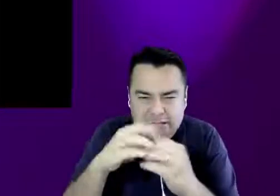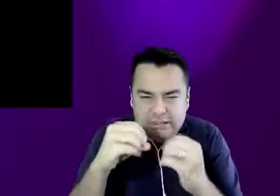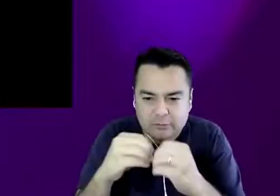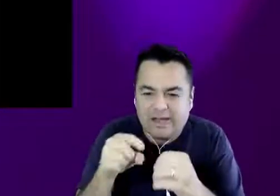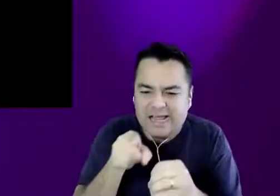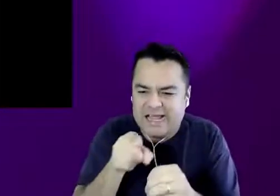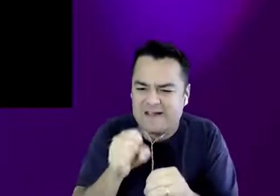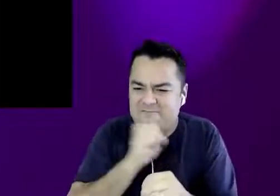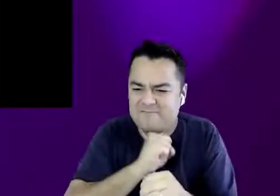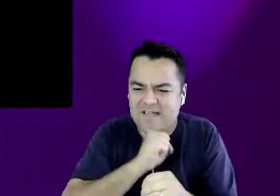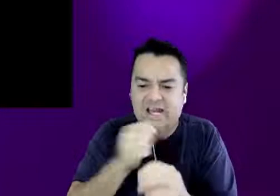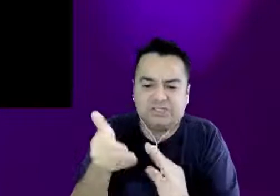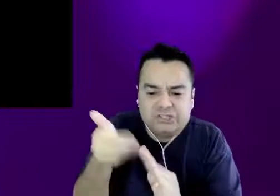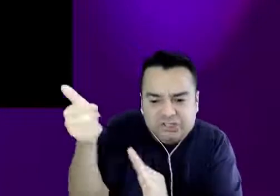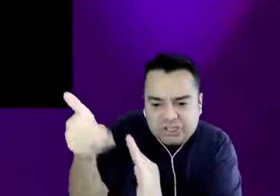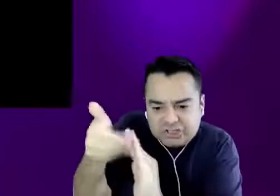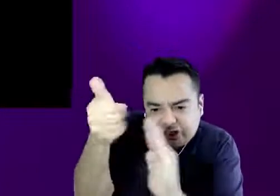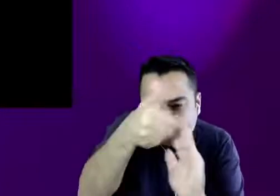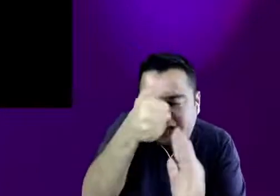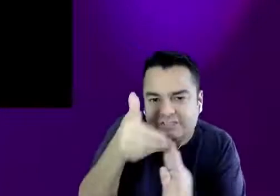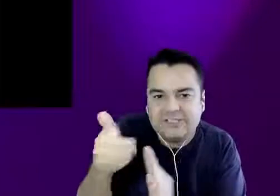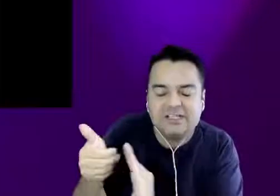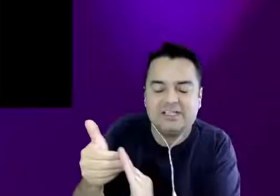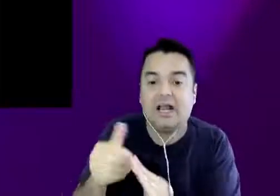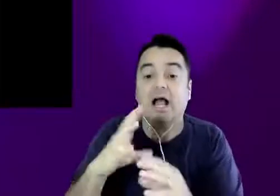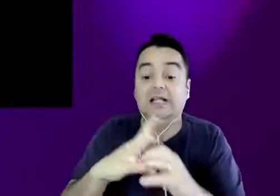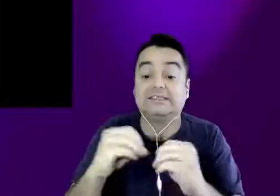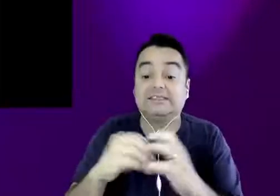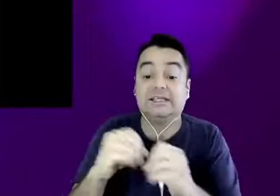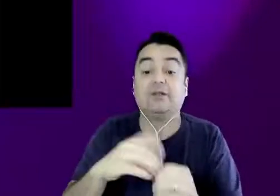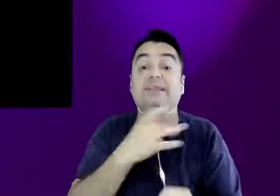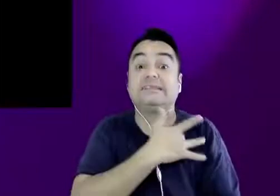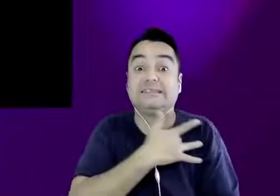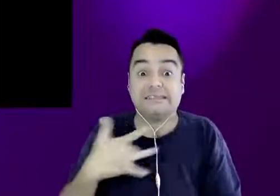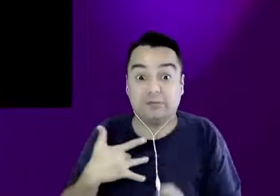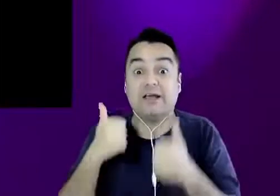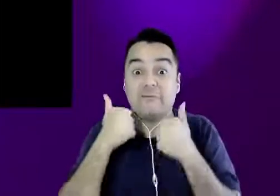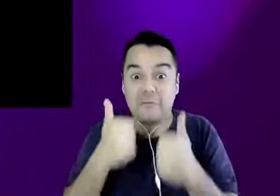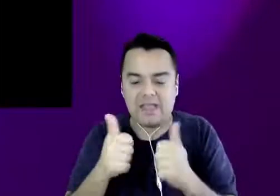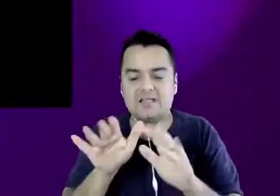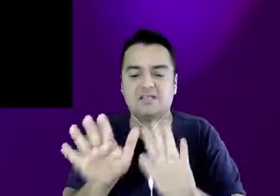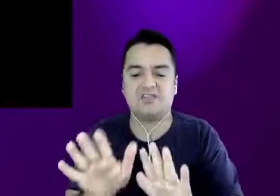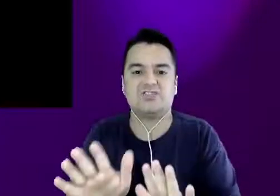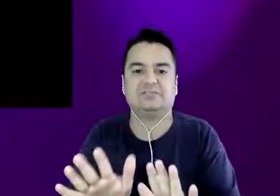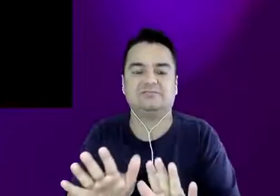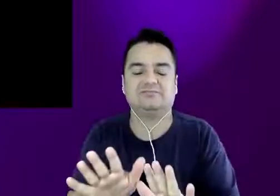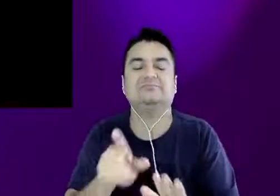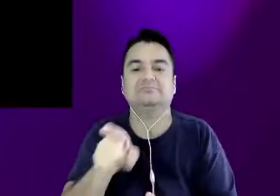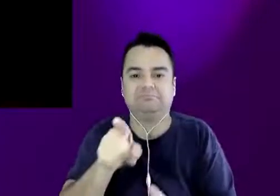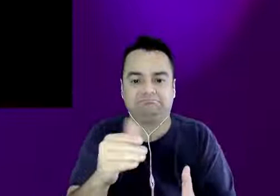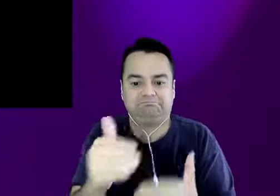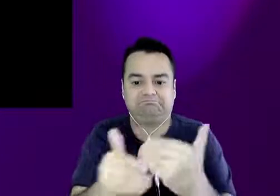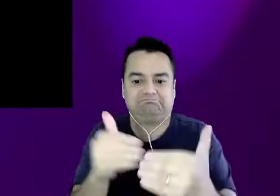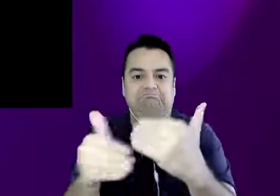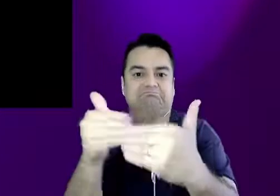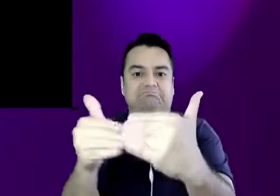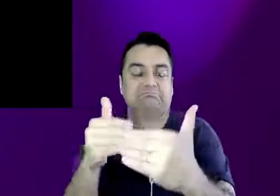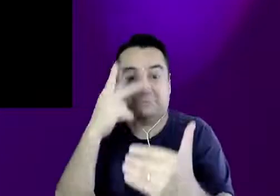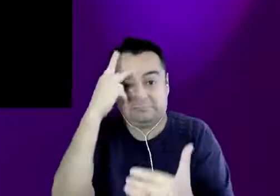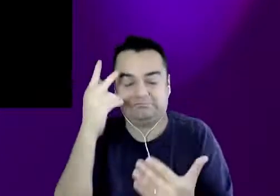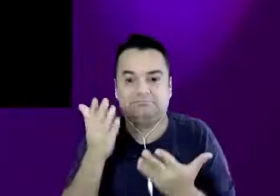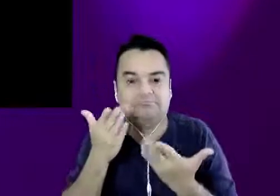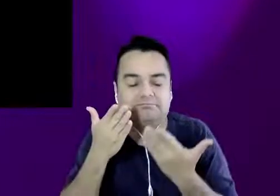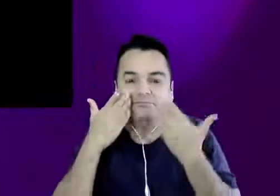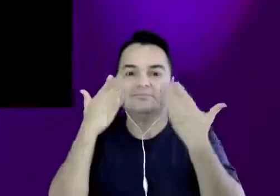of fixing themselves when you are young, okay? Now, the cells that are senescent, they are starting to